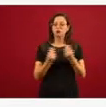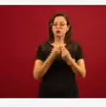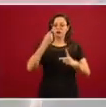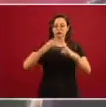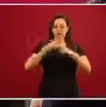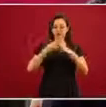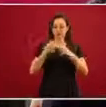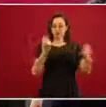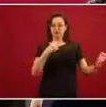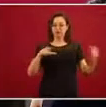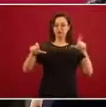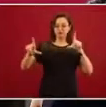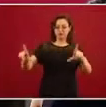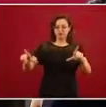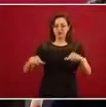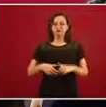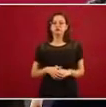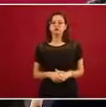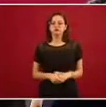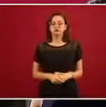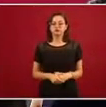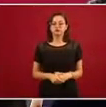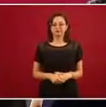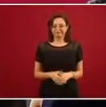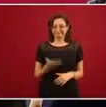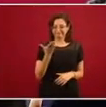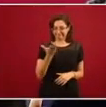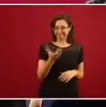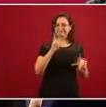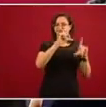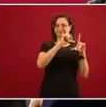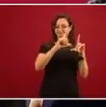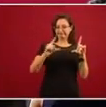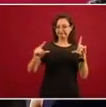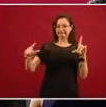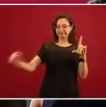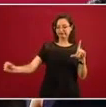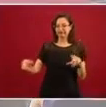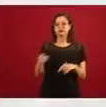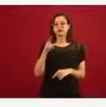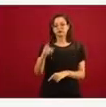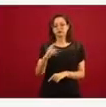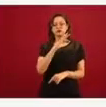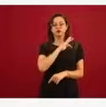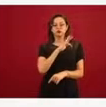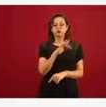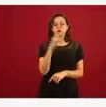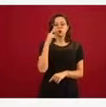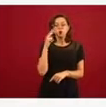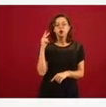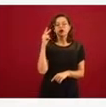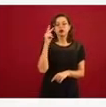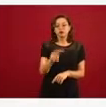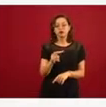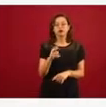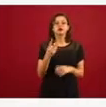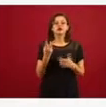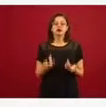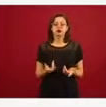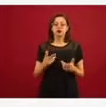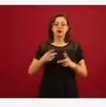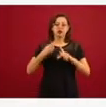48,000 cases. Now let's look at these numbers through a different graphic representation. Here we have the